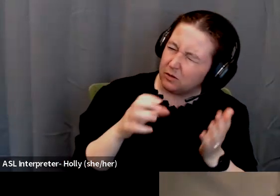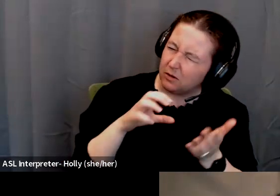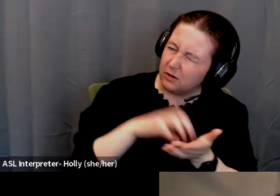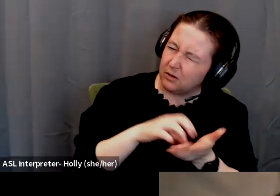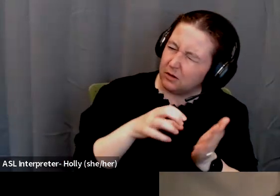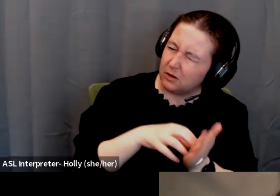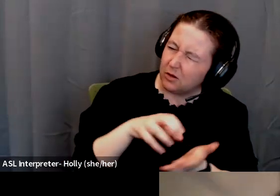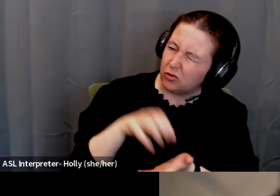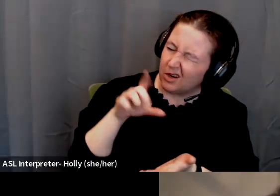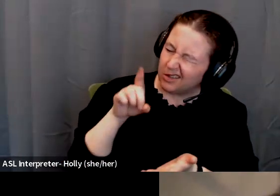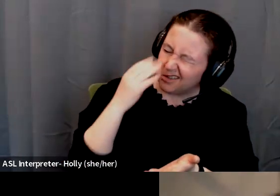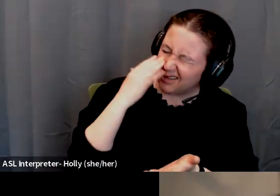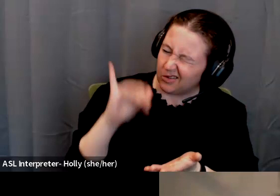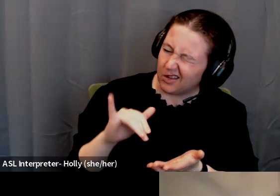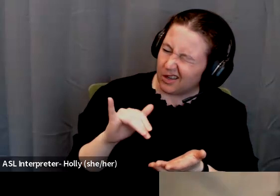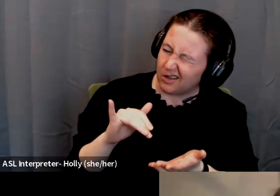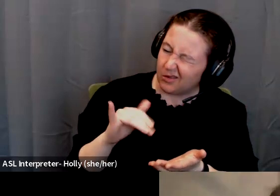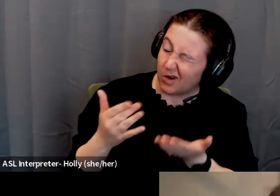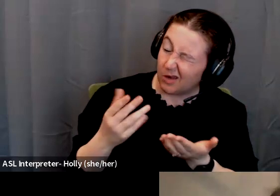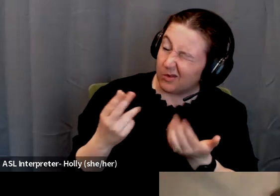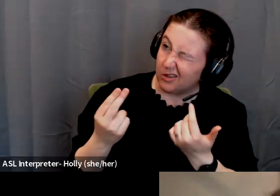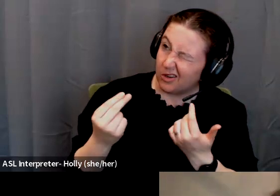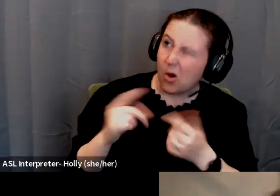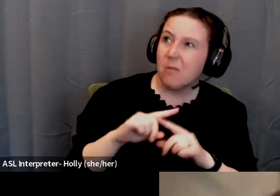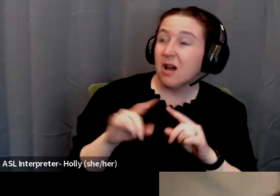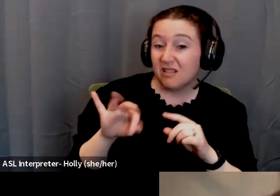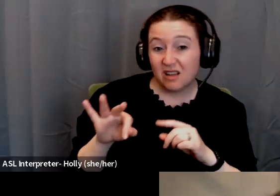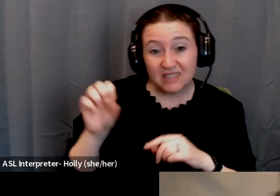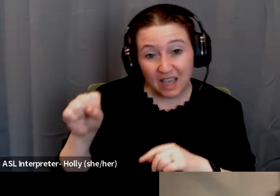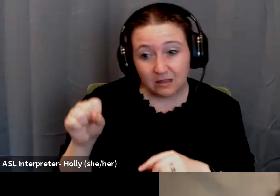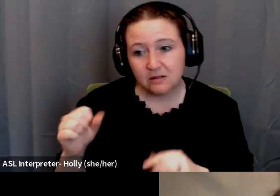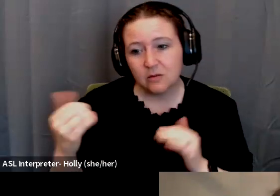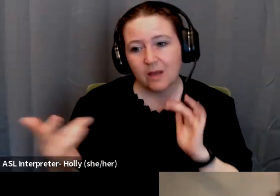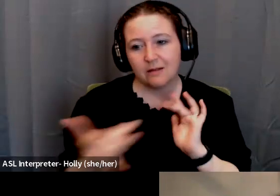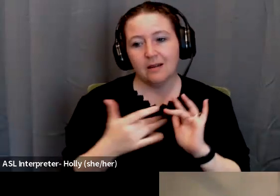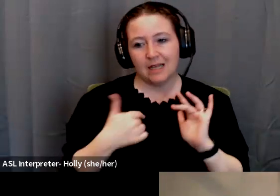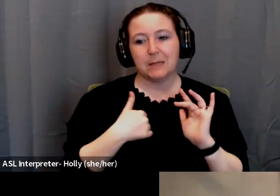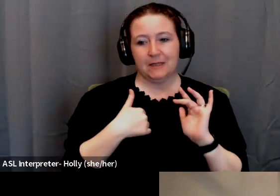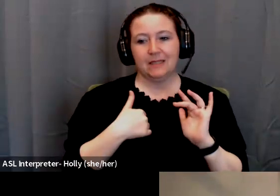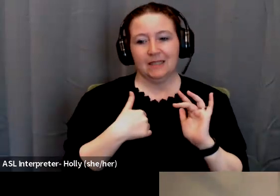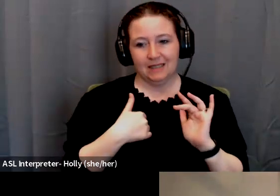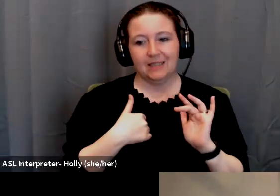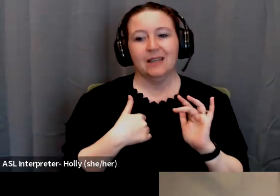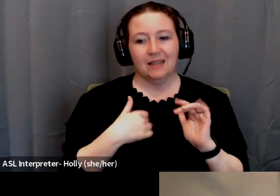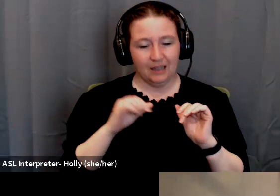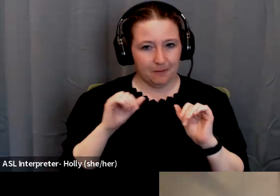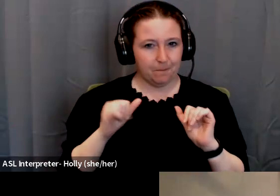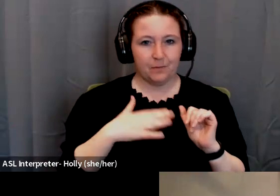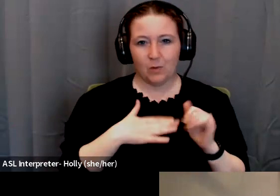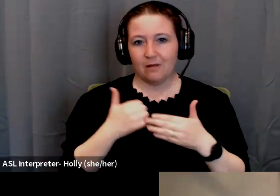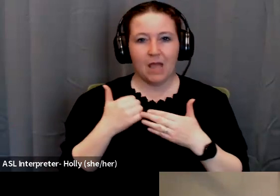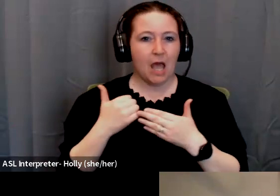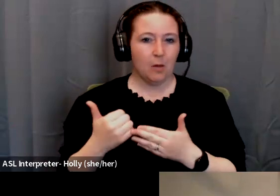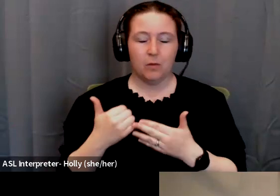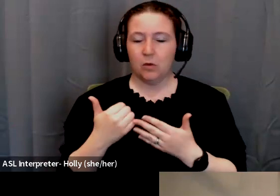I going to need to know that one? Probably the answer is no, but if you do, feel free to reach out, and I would be happy to talk you through substantively what